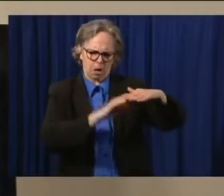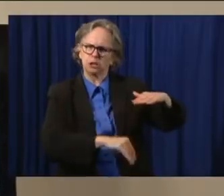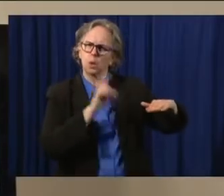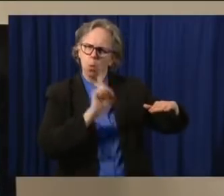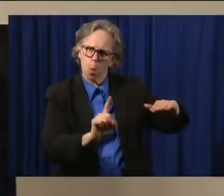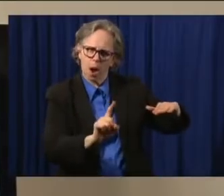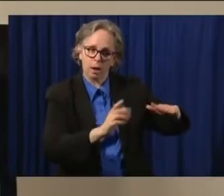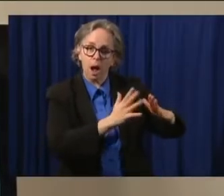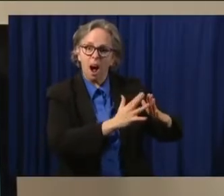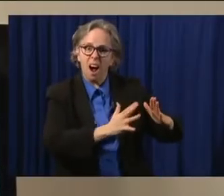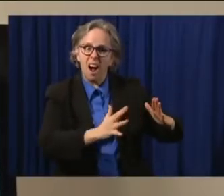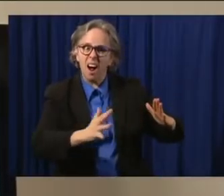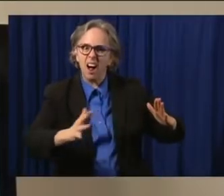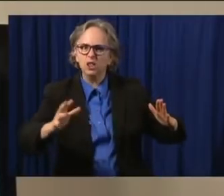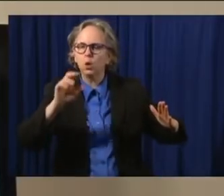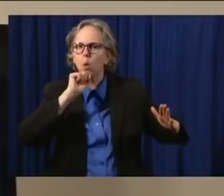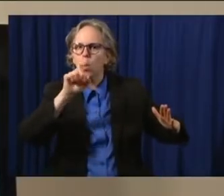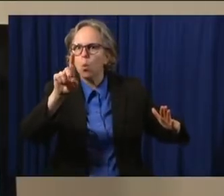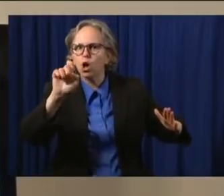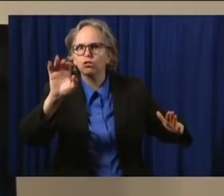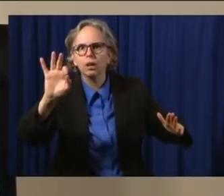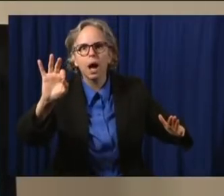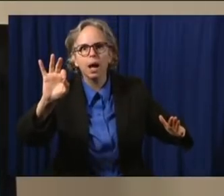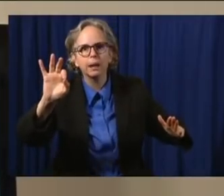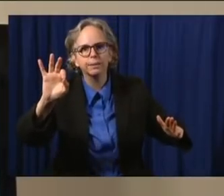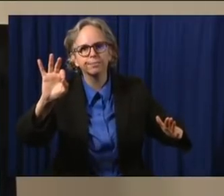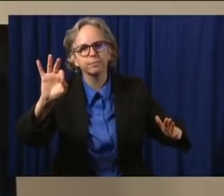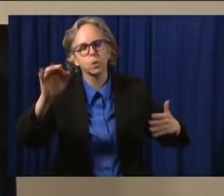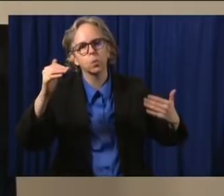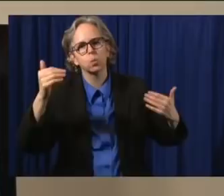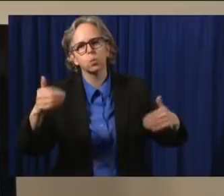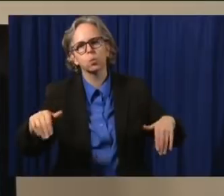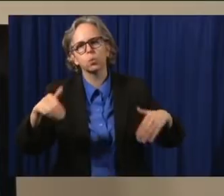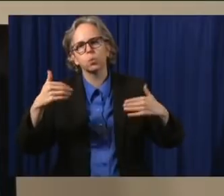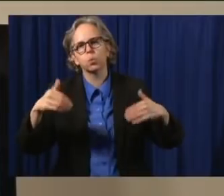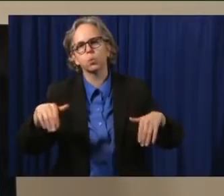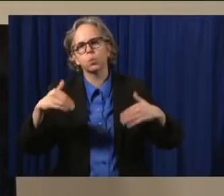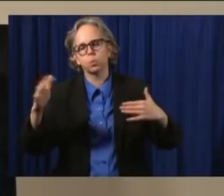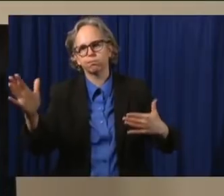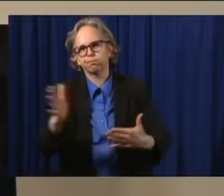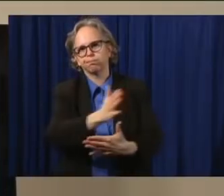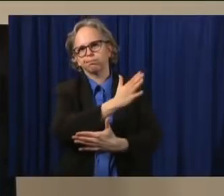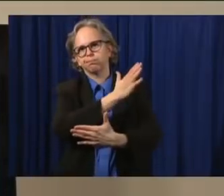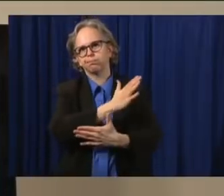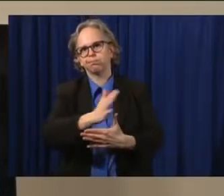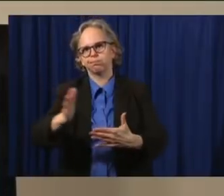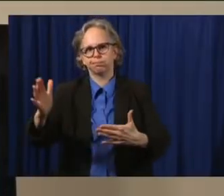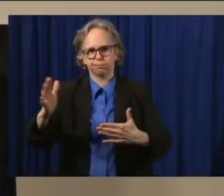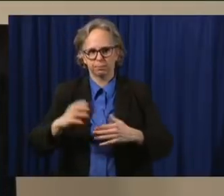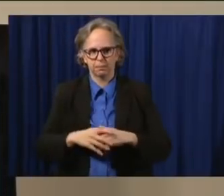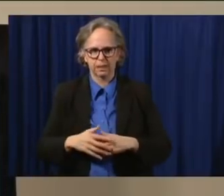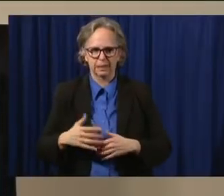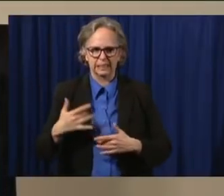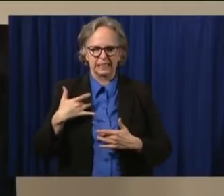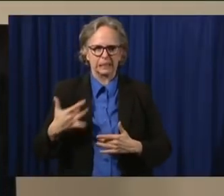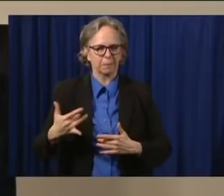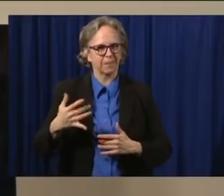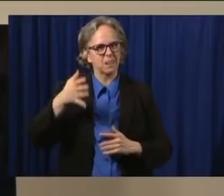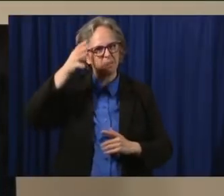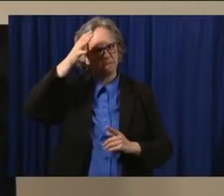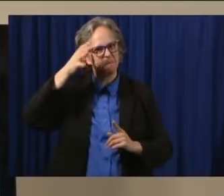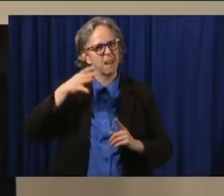to 109 years of age. Still skewing mostly male. We know